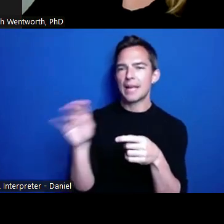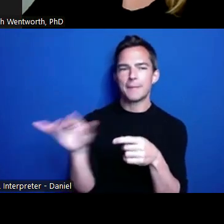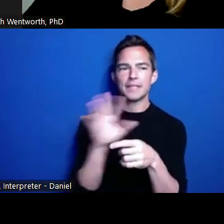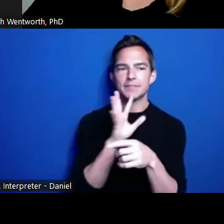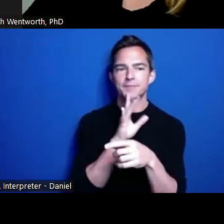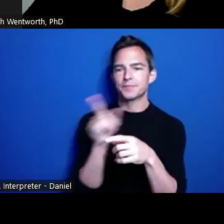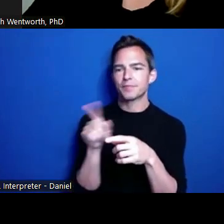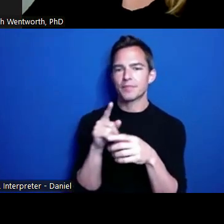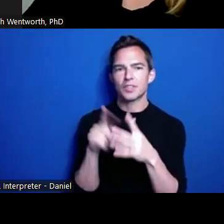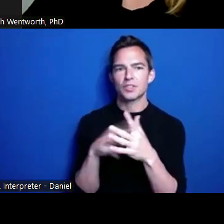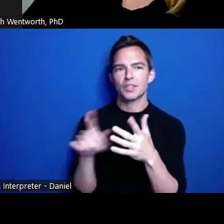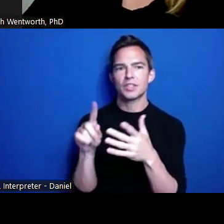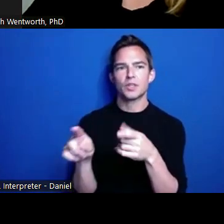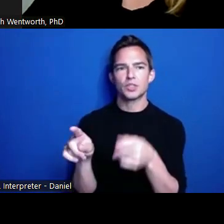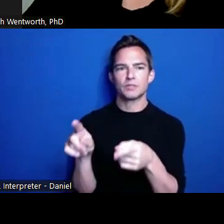start.